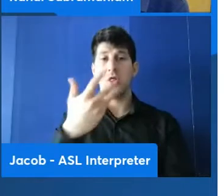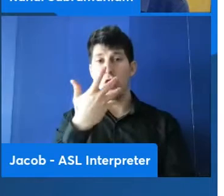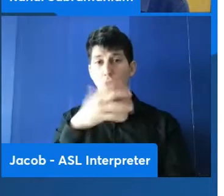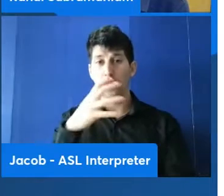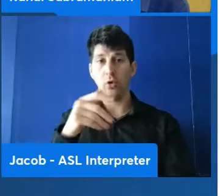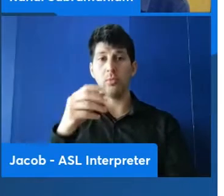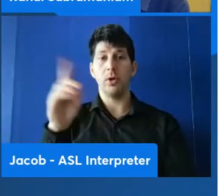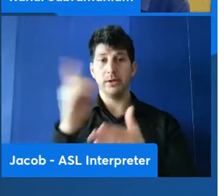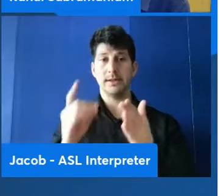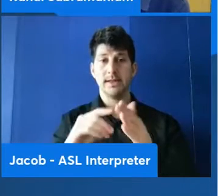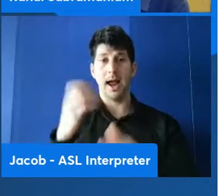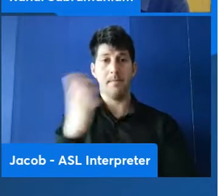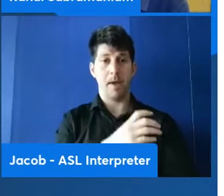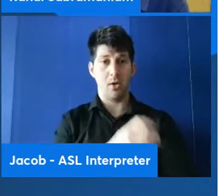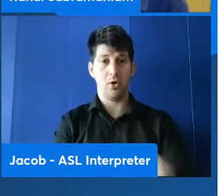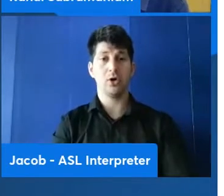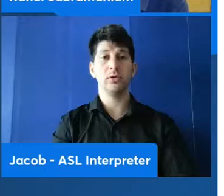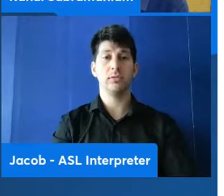power.